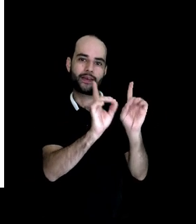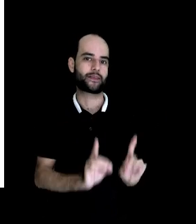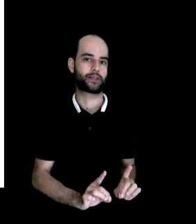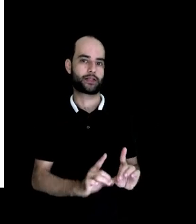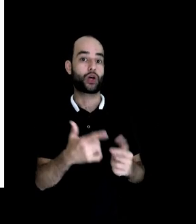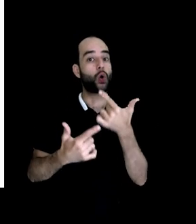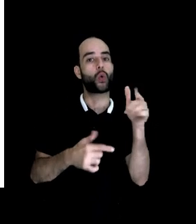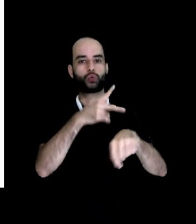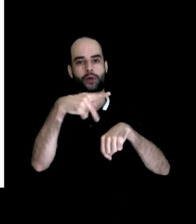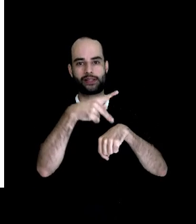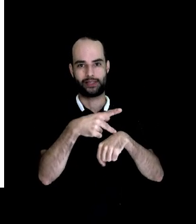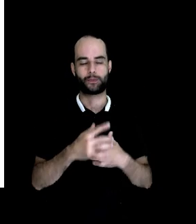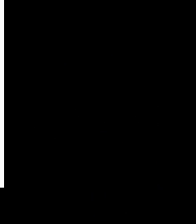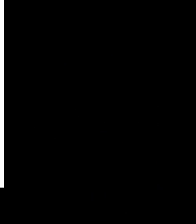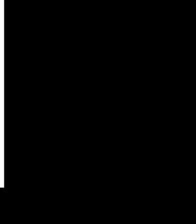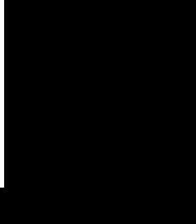0%,